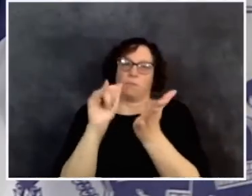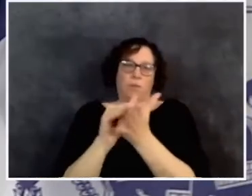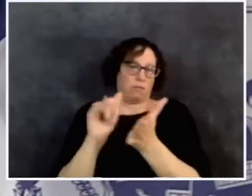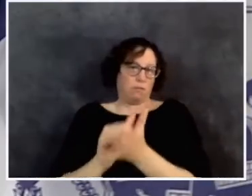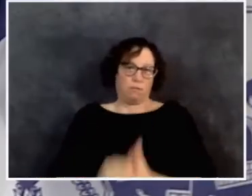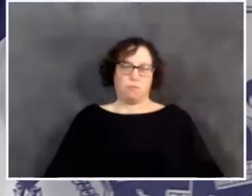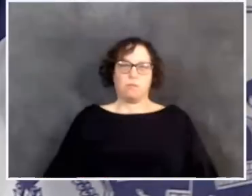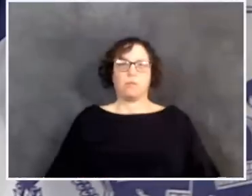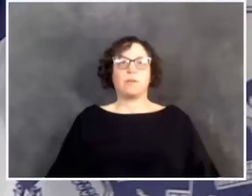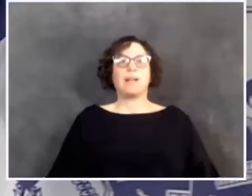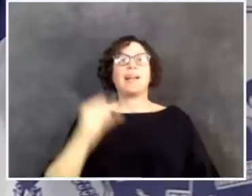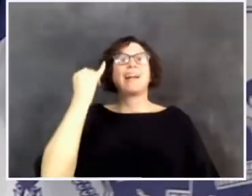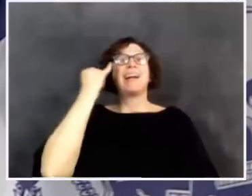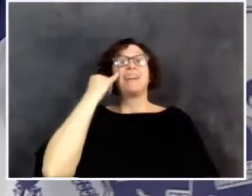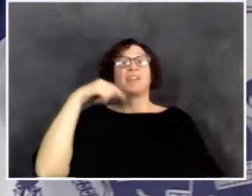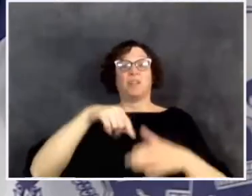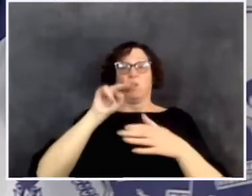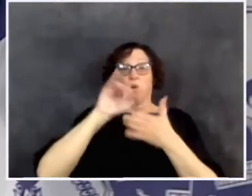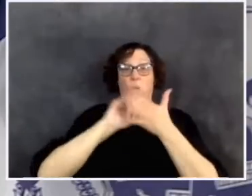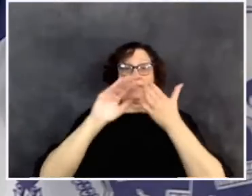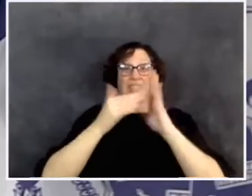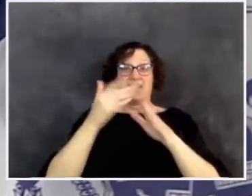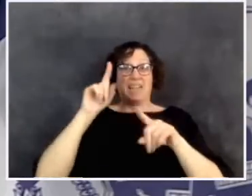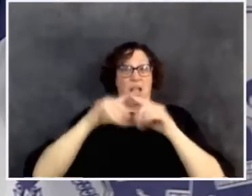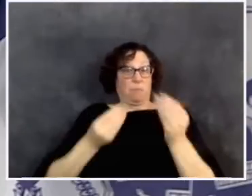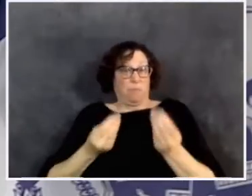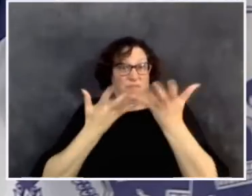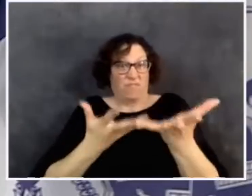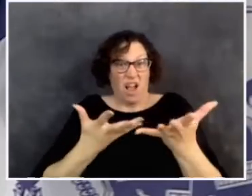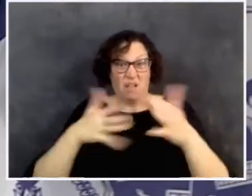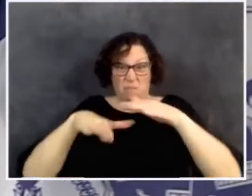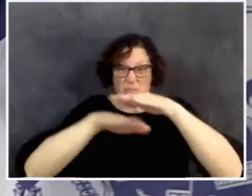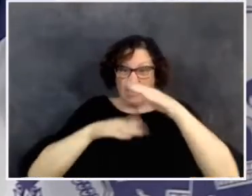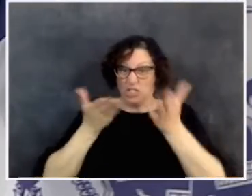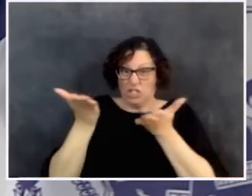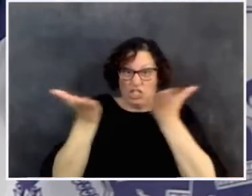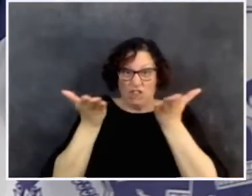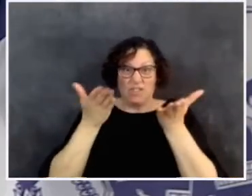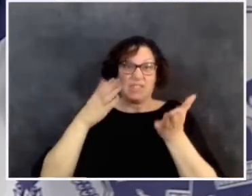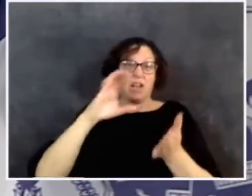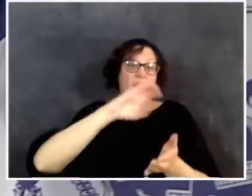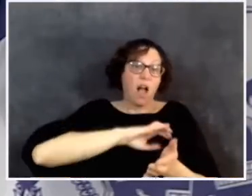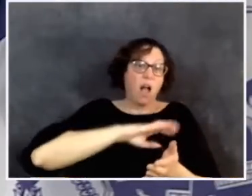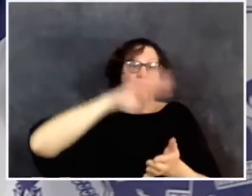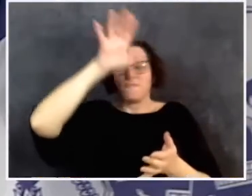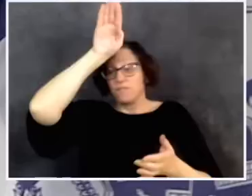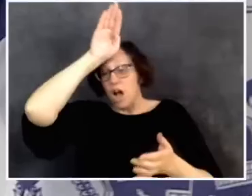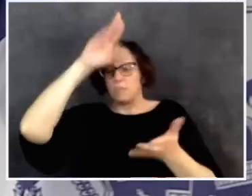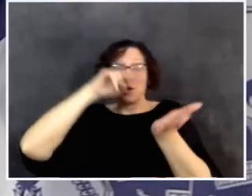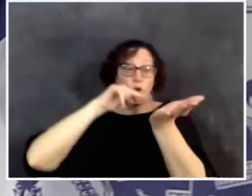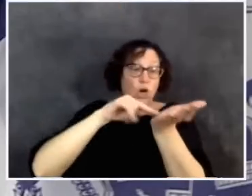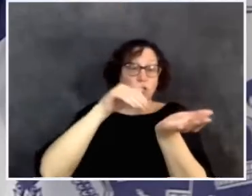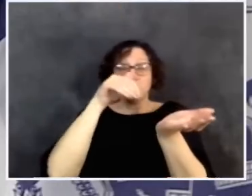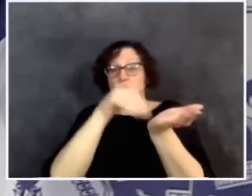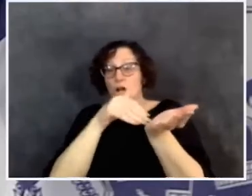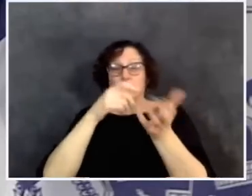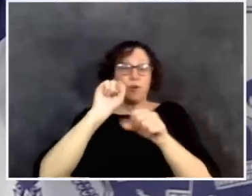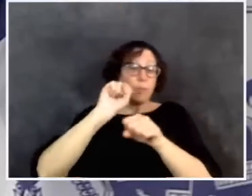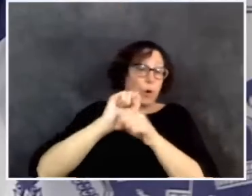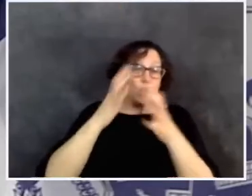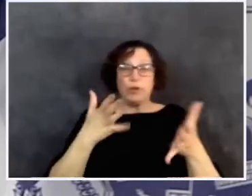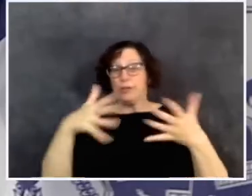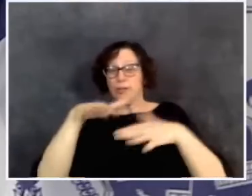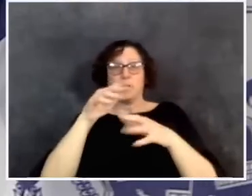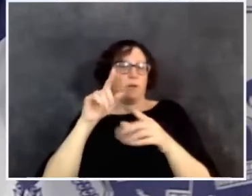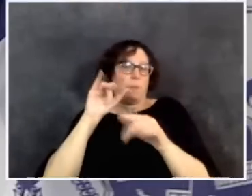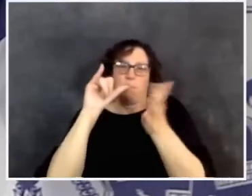have an environment where the economy can restart. You'll have huge numbers of people out of work. It will not